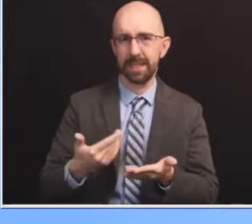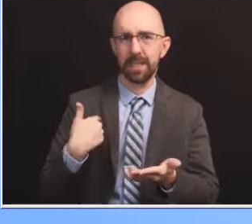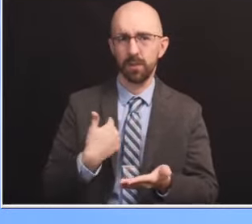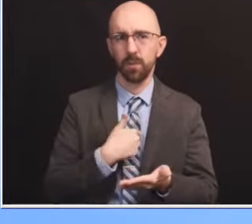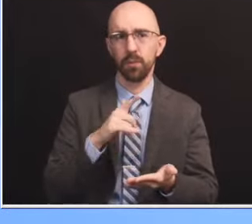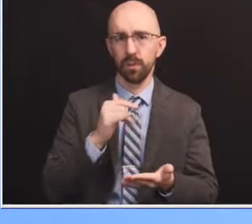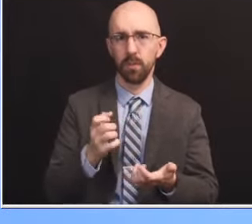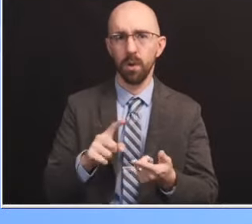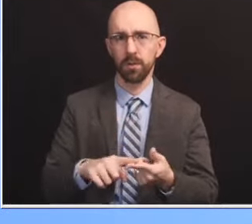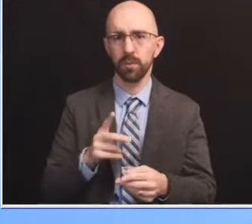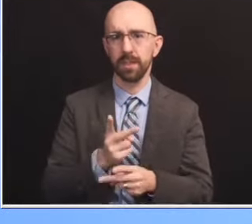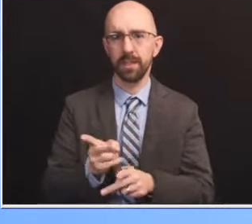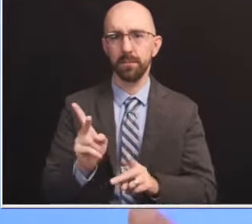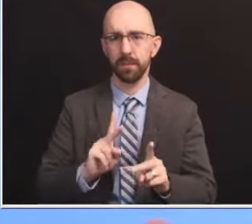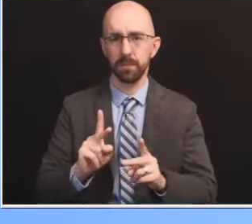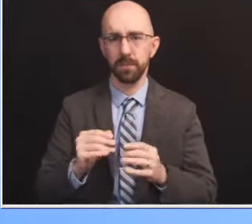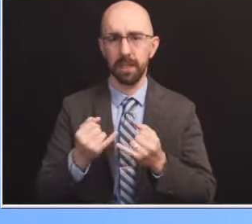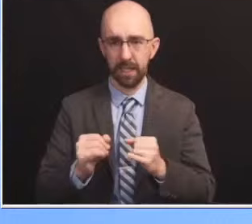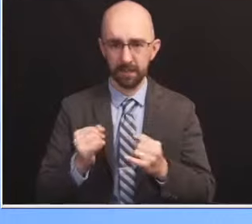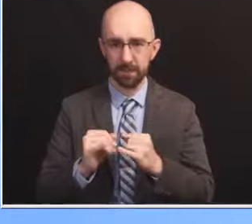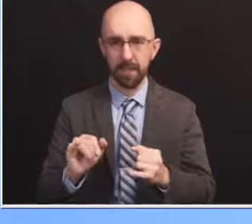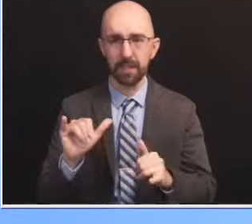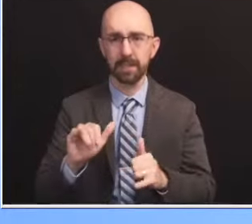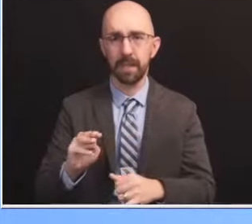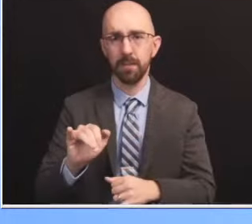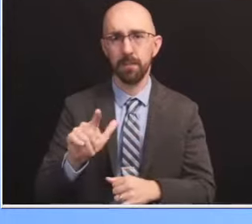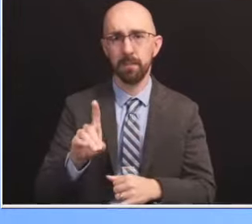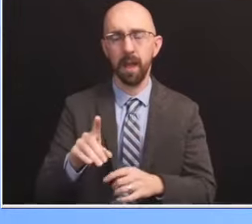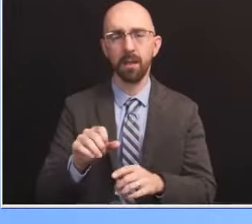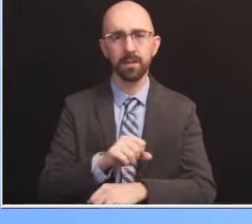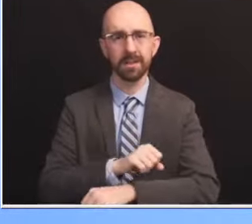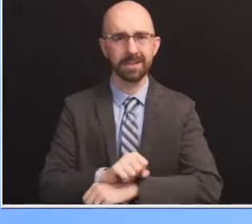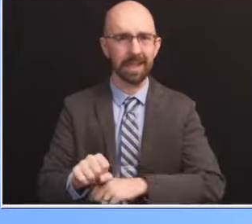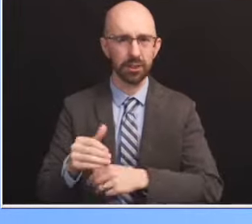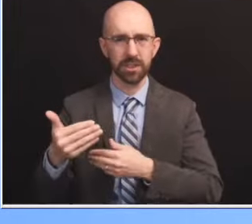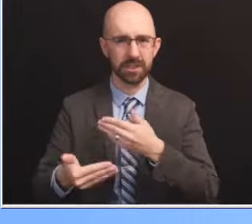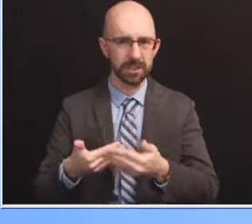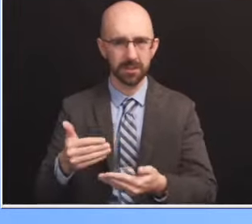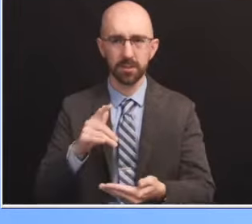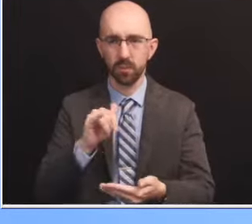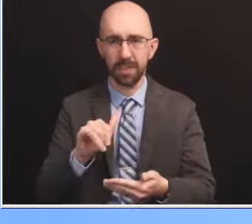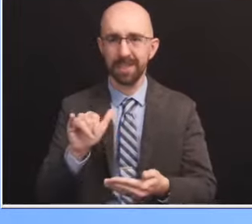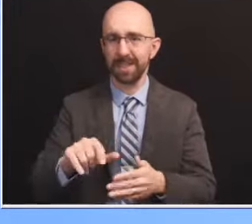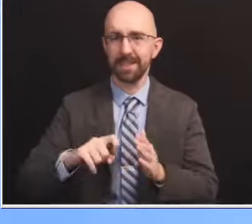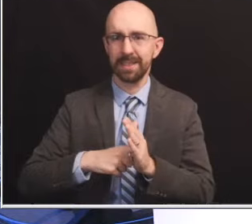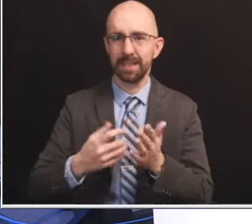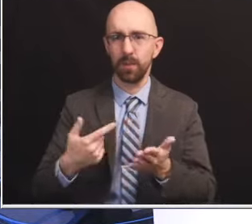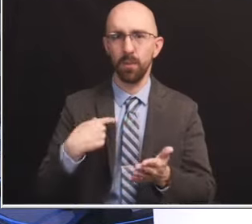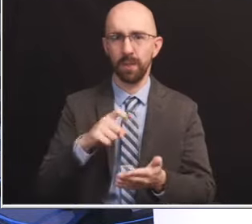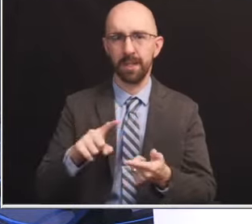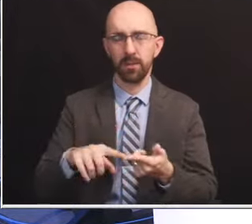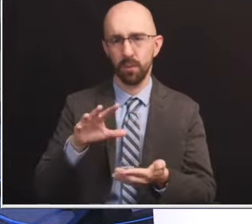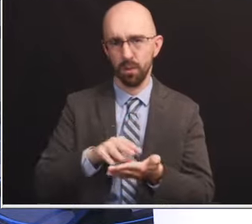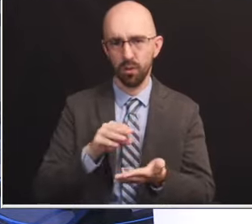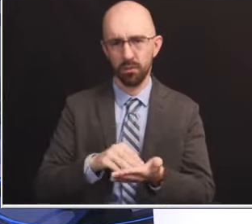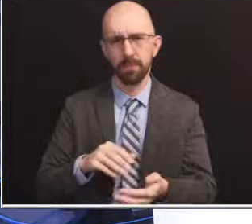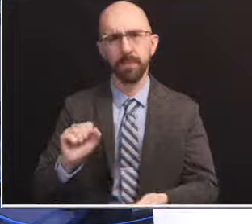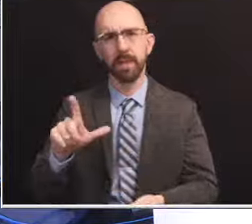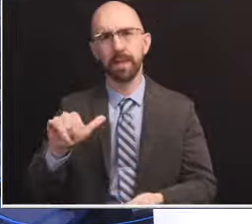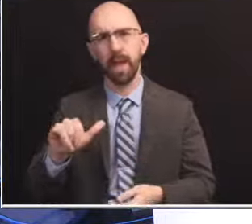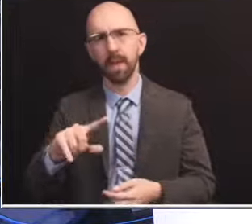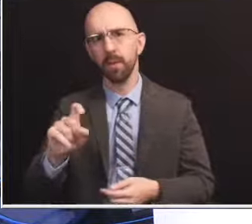people independent and stay in mild stages as long as possible. So I think that's really the key of what we need to learn. Sally has a question about social